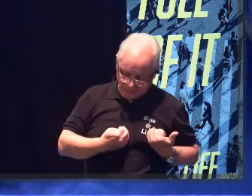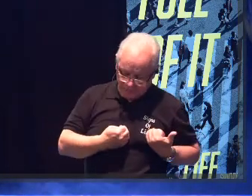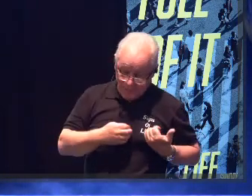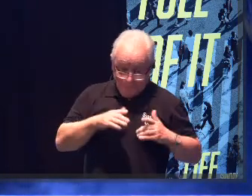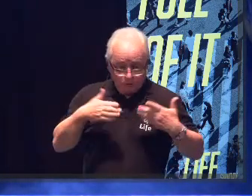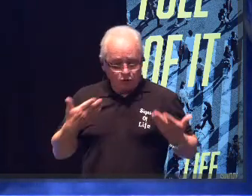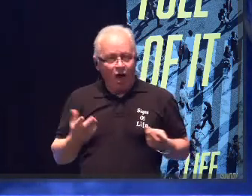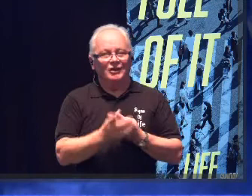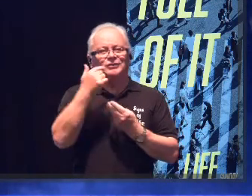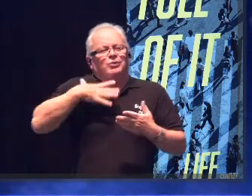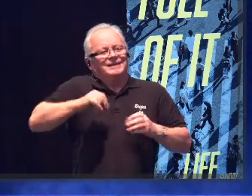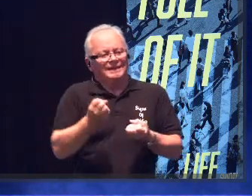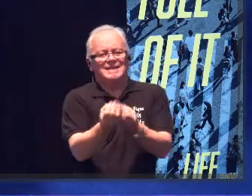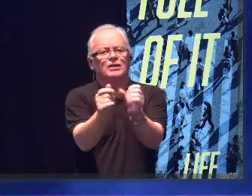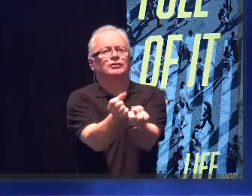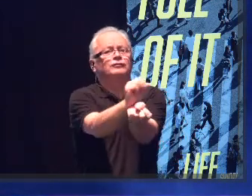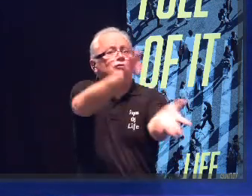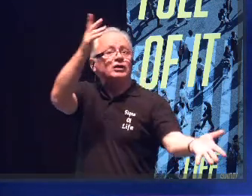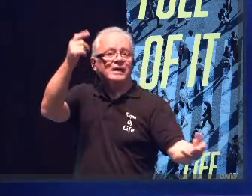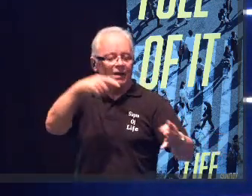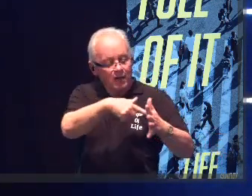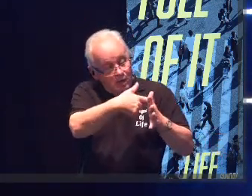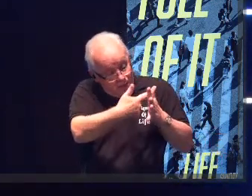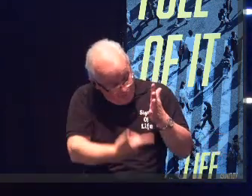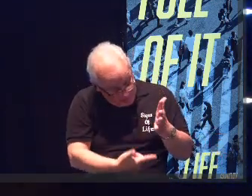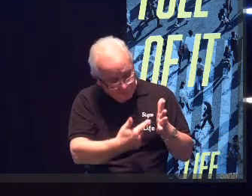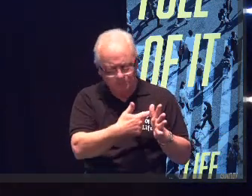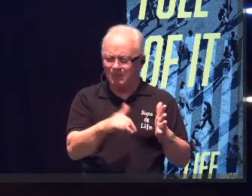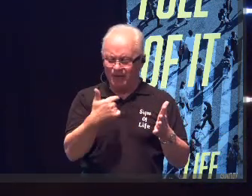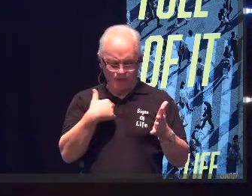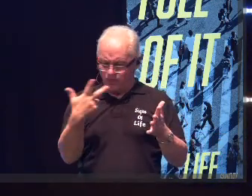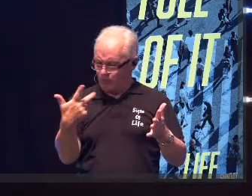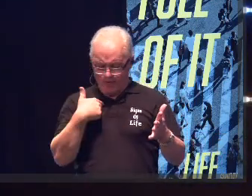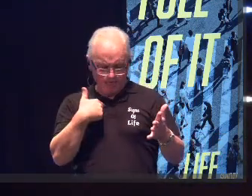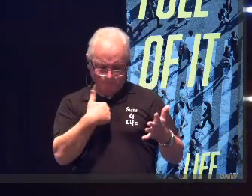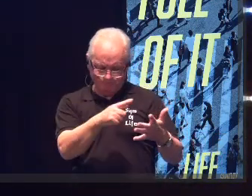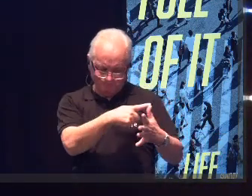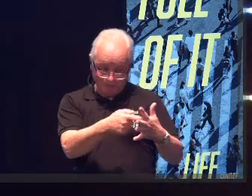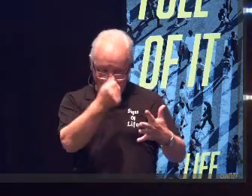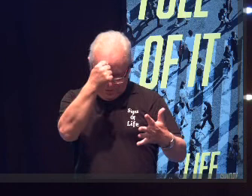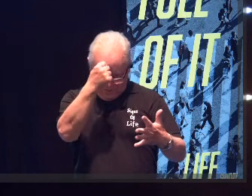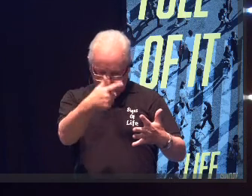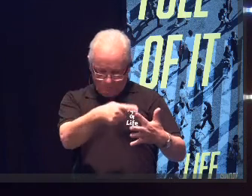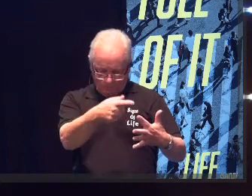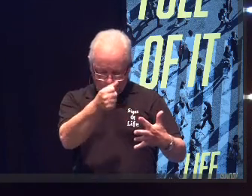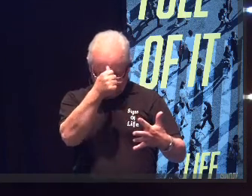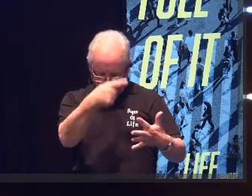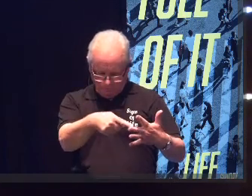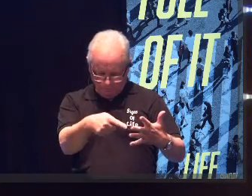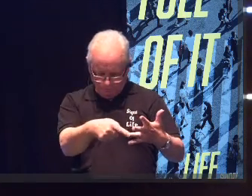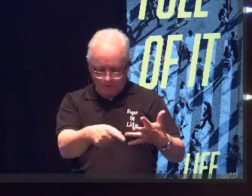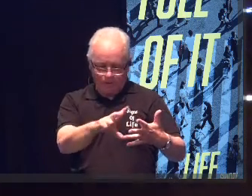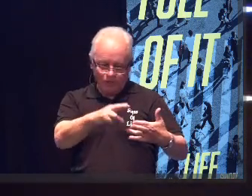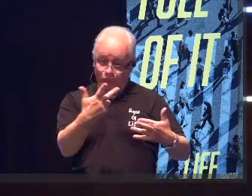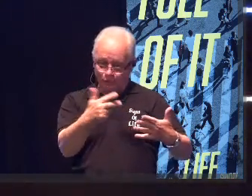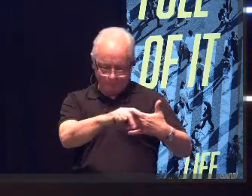from that this morning, okay? So in any of those five things, there's probably at least three of them that I'm dealing with right now. But in any of those